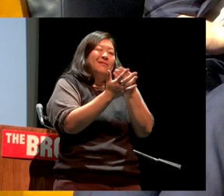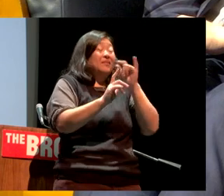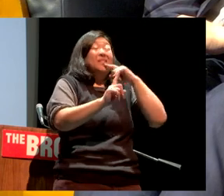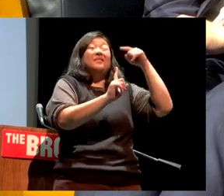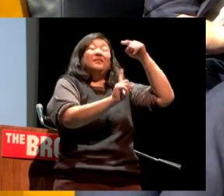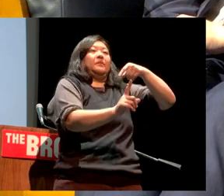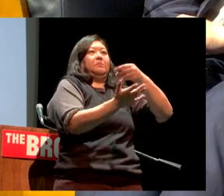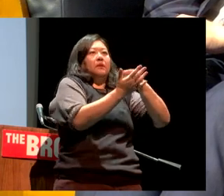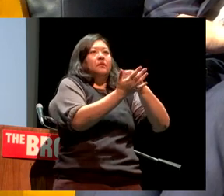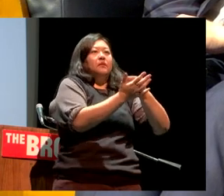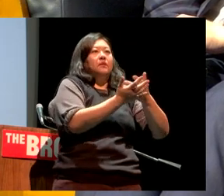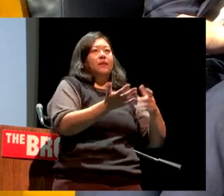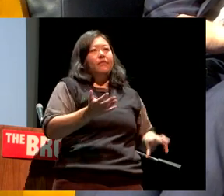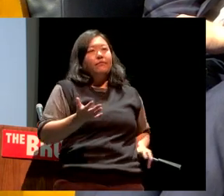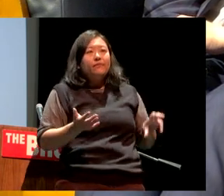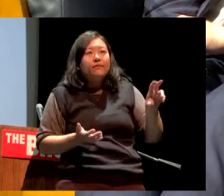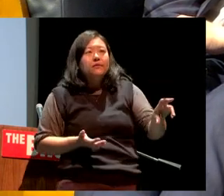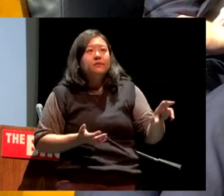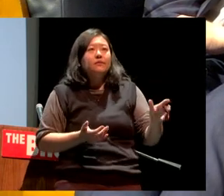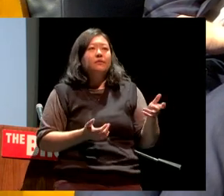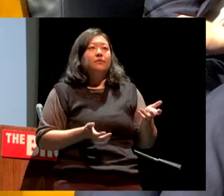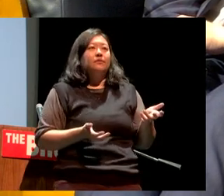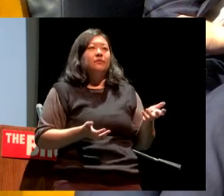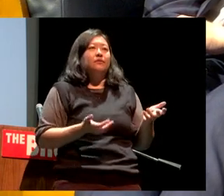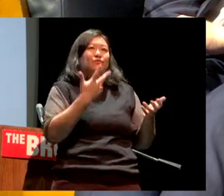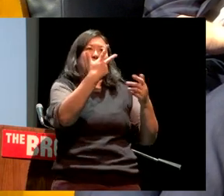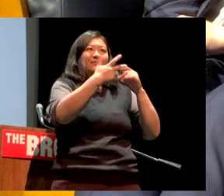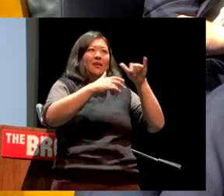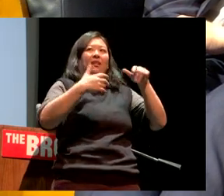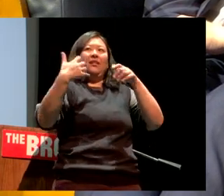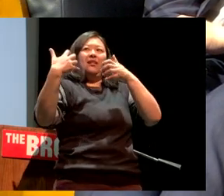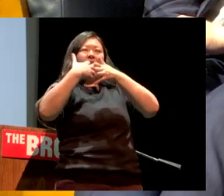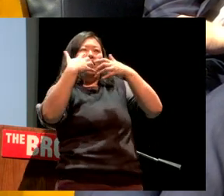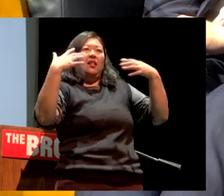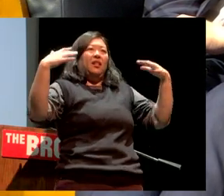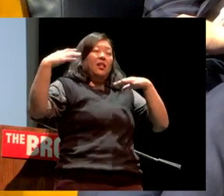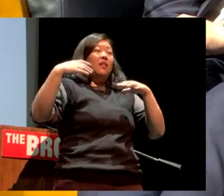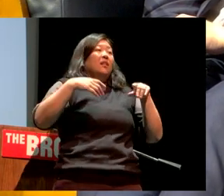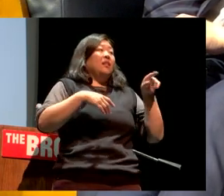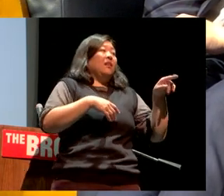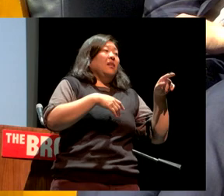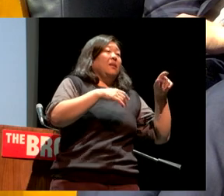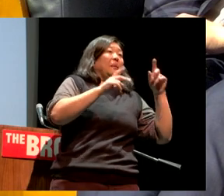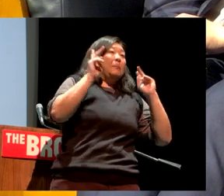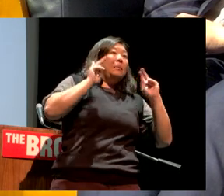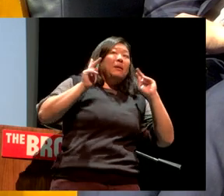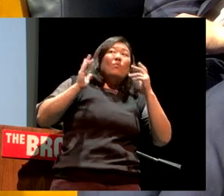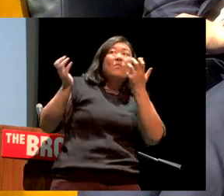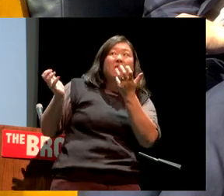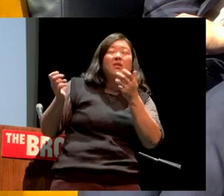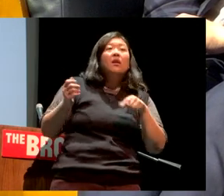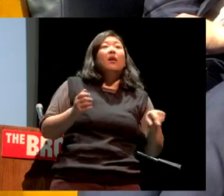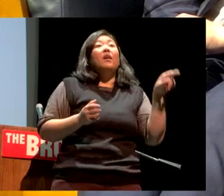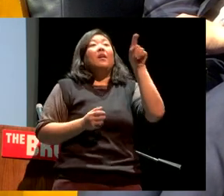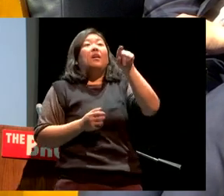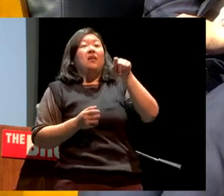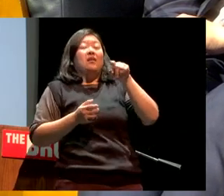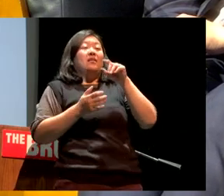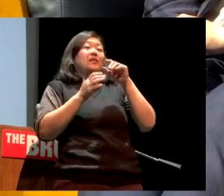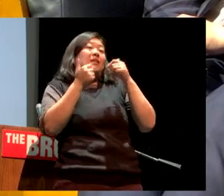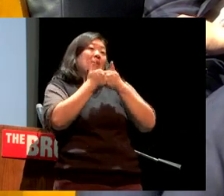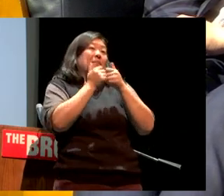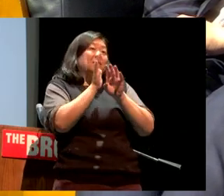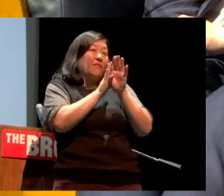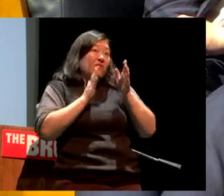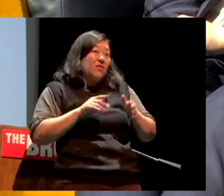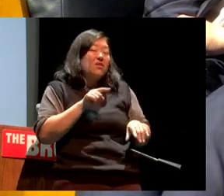launch their game, it better be a good game because it's okay to make money to people and have the economy pre-game. But then after the game is